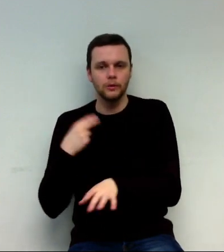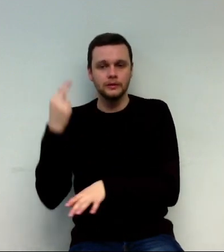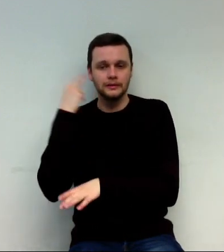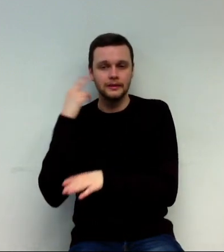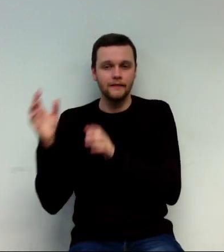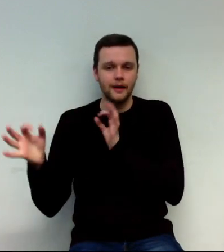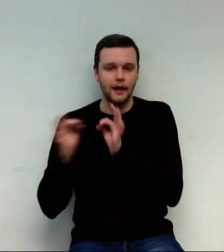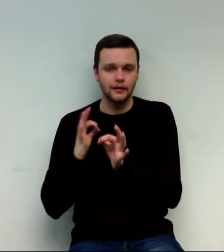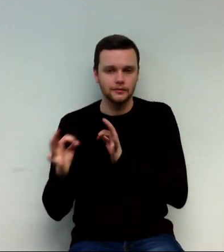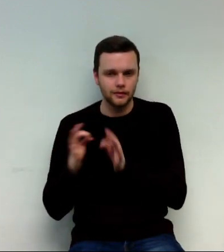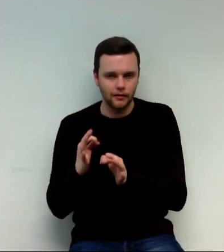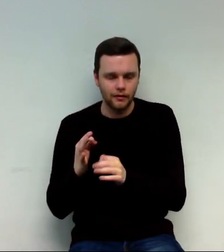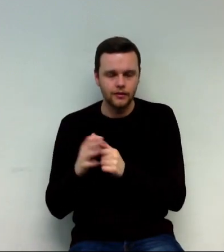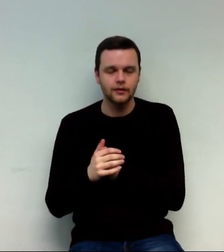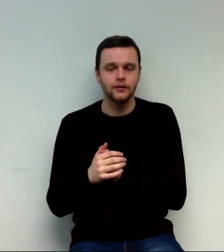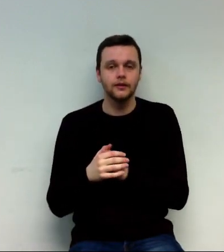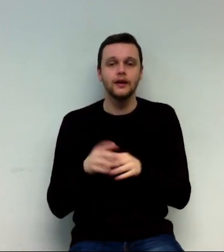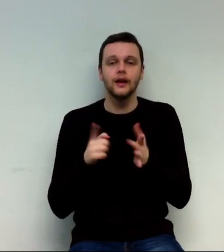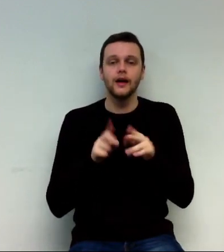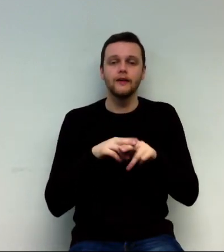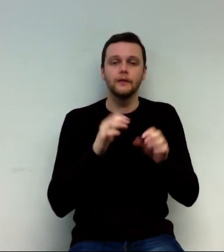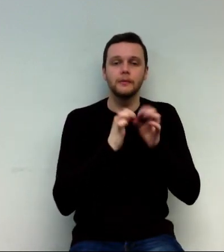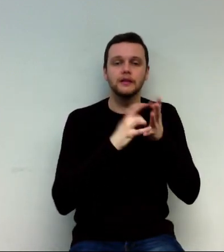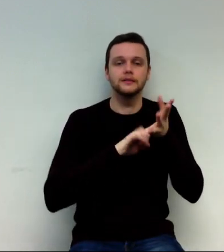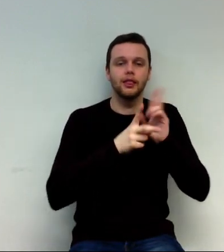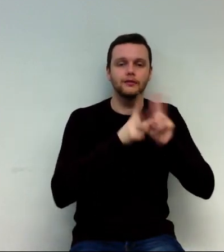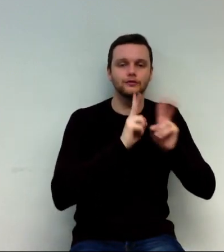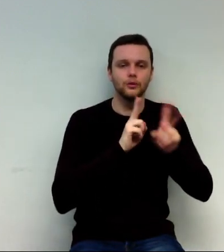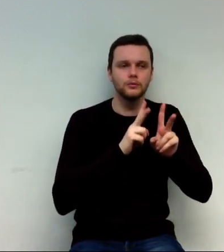actor? If it's a BSL interpreter, where are they going